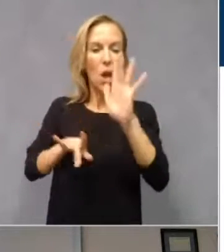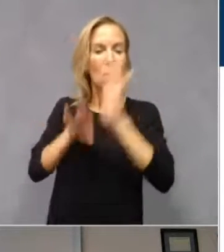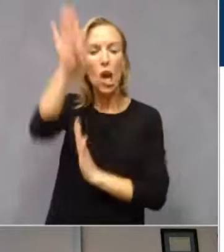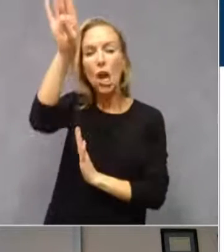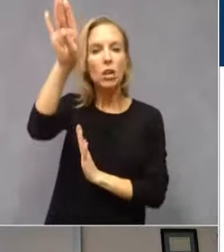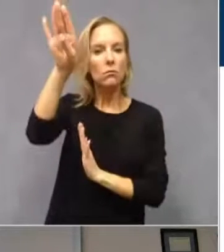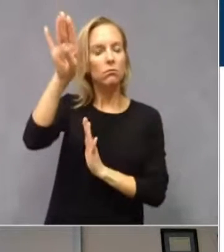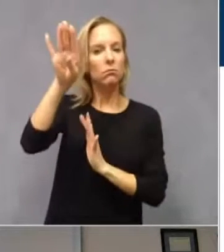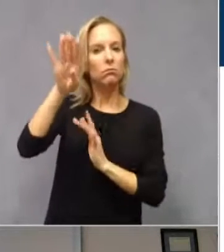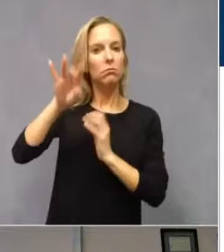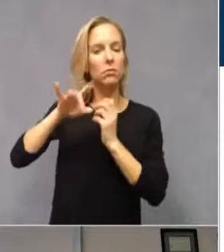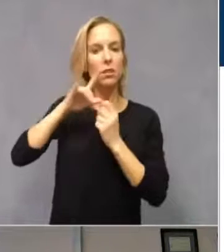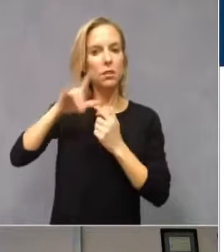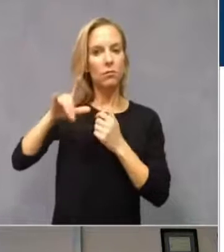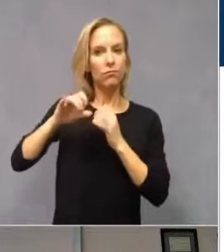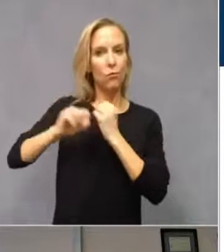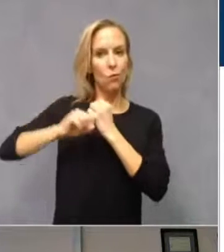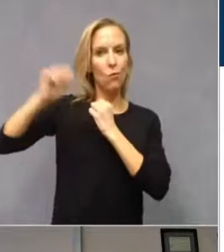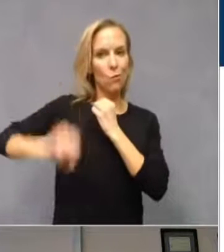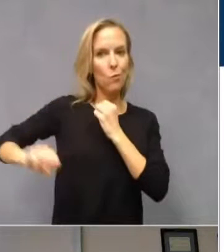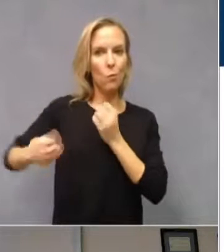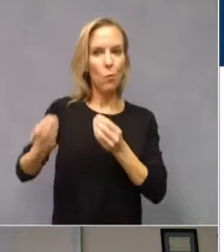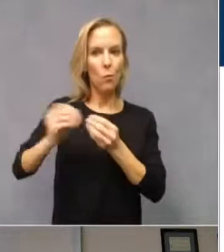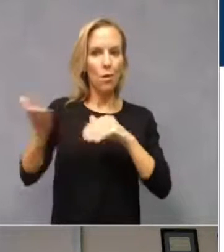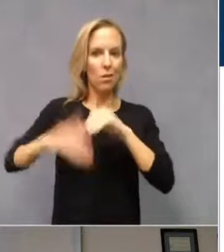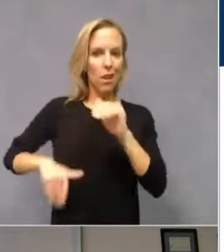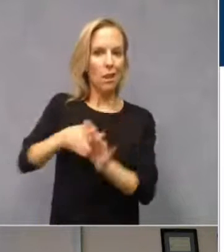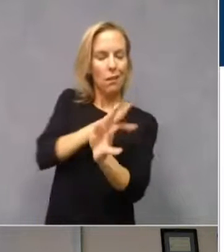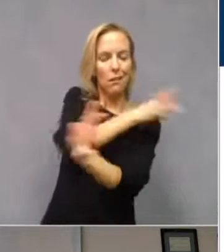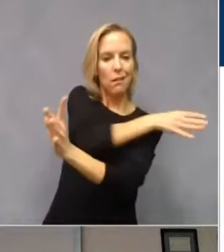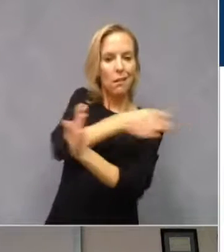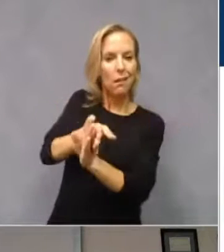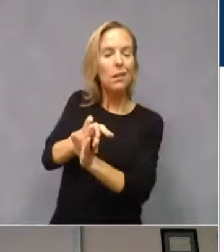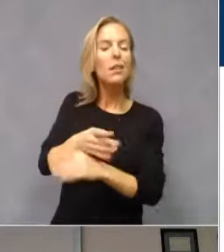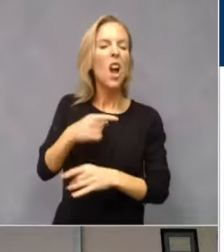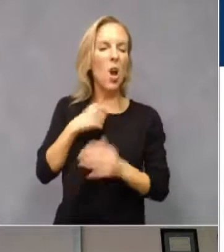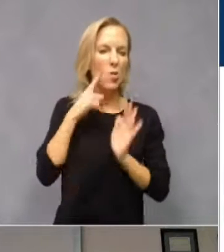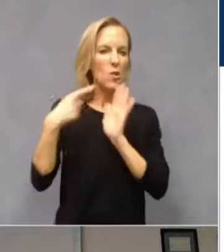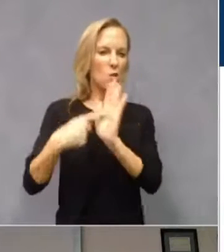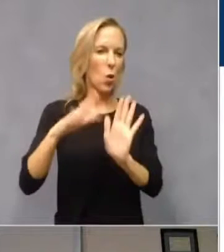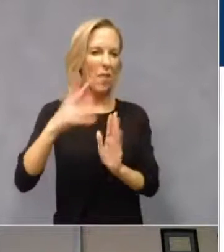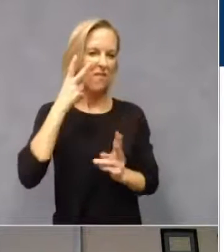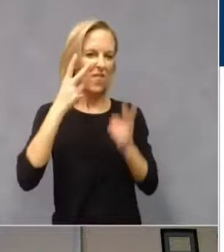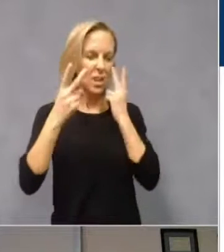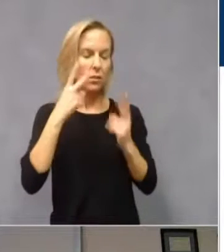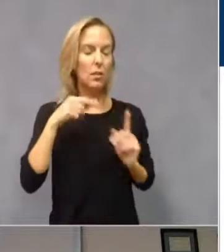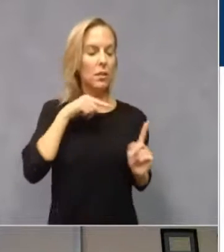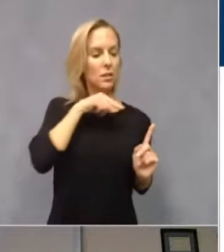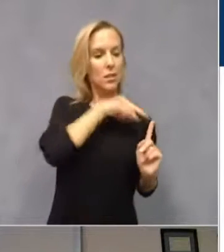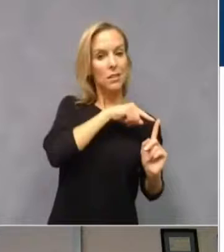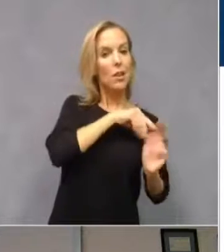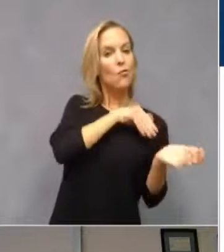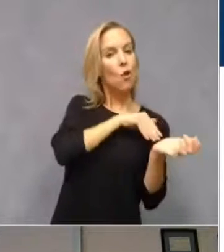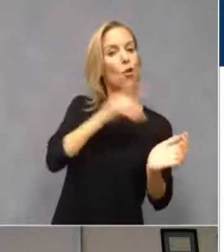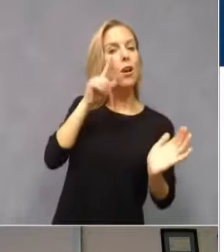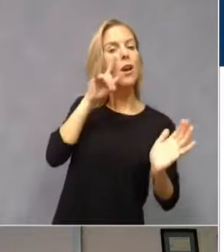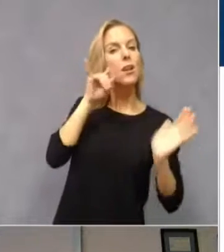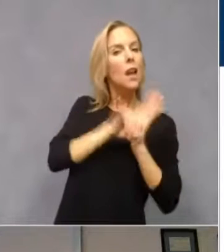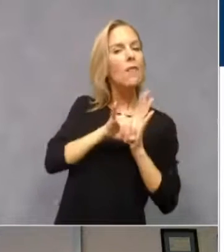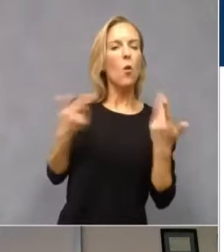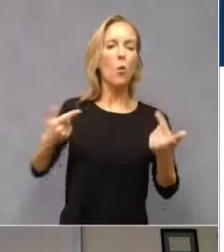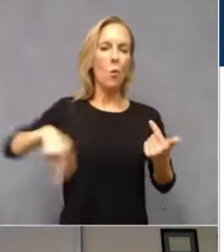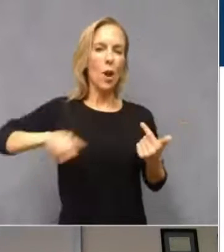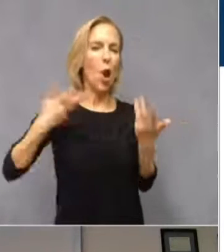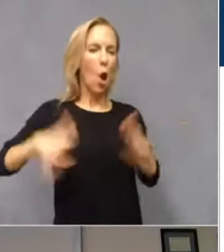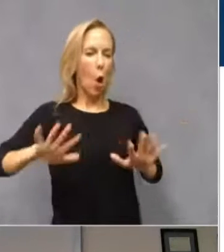early ones, and in just a second, I'll show you that visually. She also identified for us things which we know already and agree with her